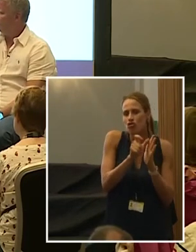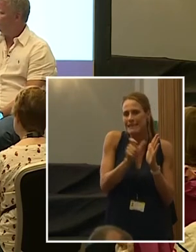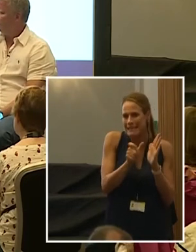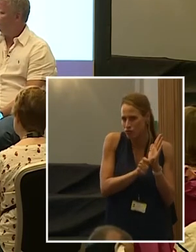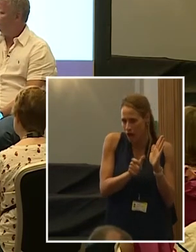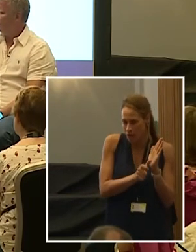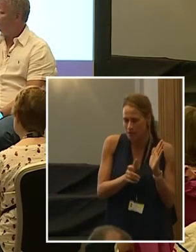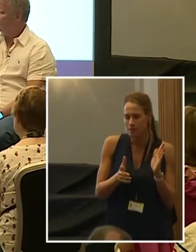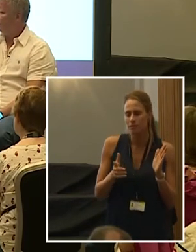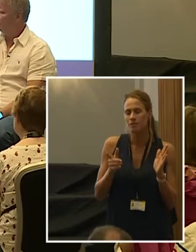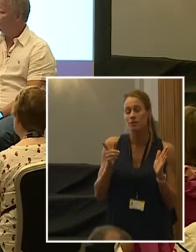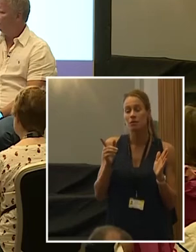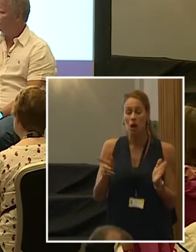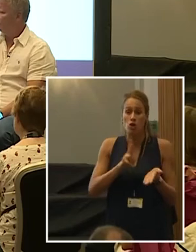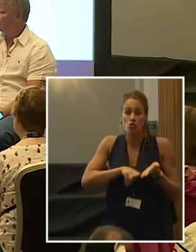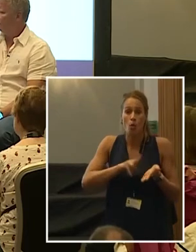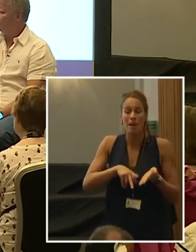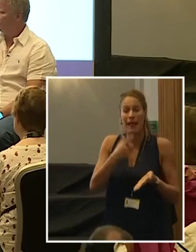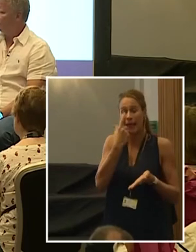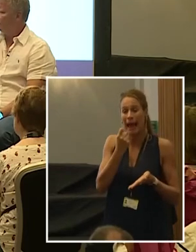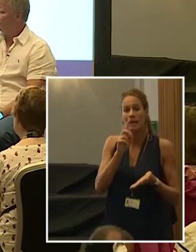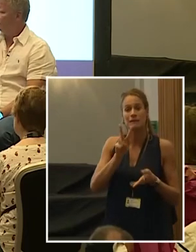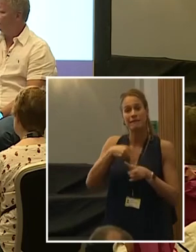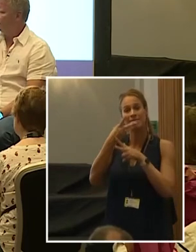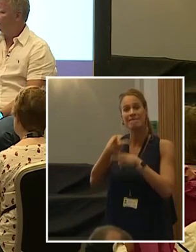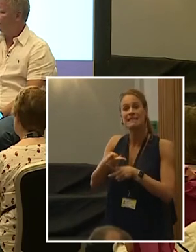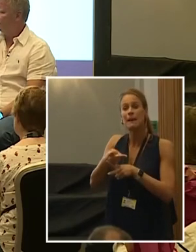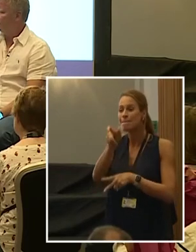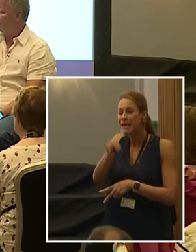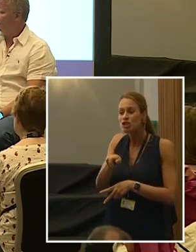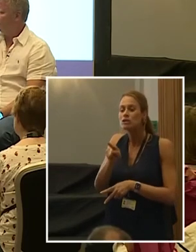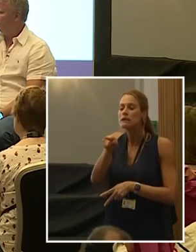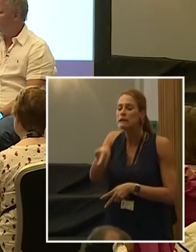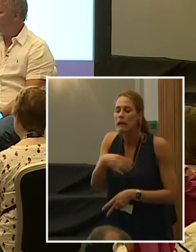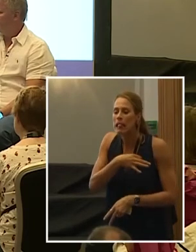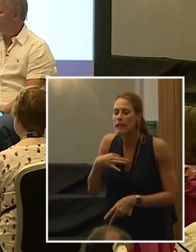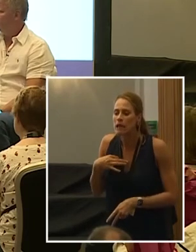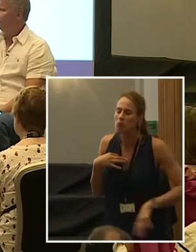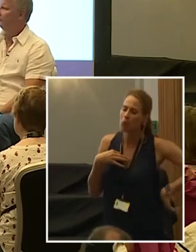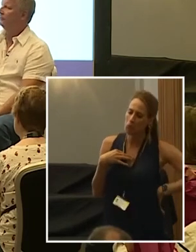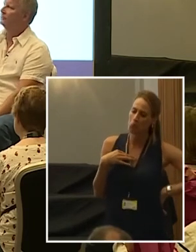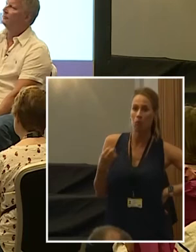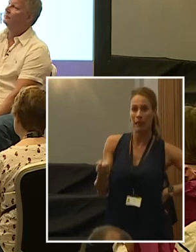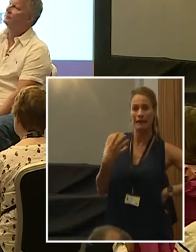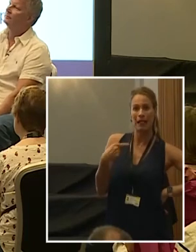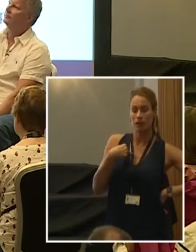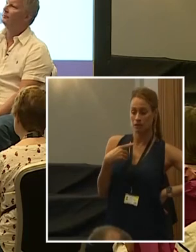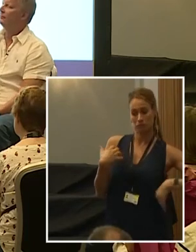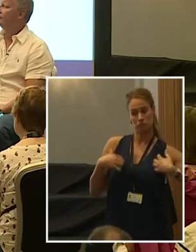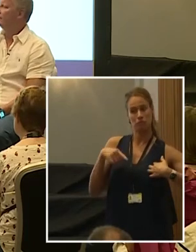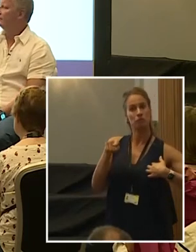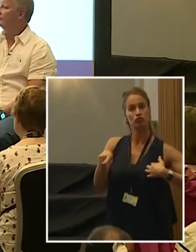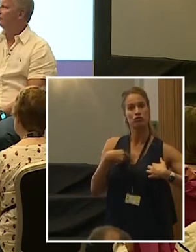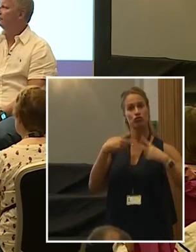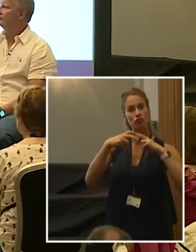see patients in clinic. They express their interest in research, and we put them down